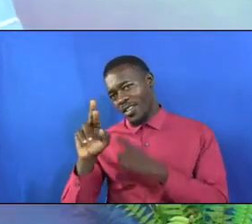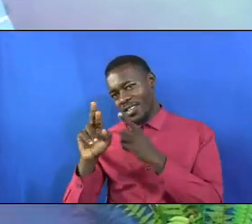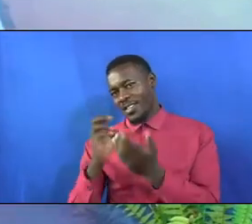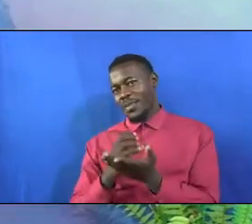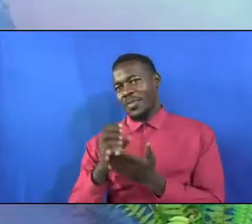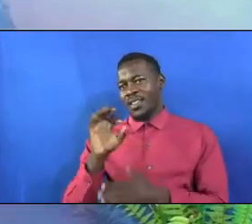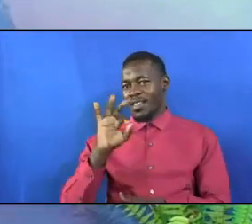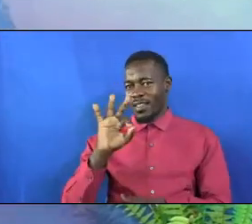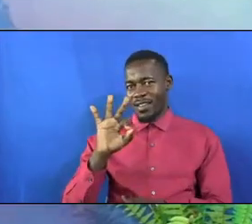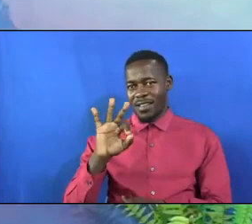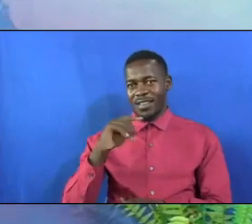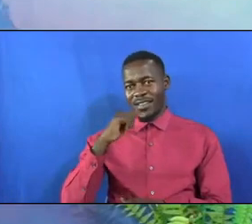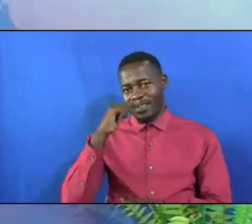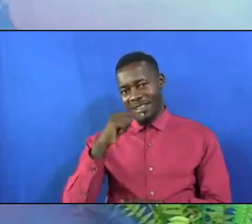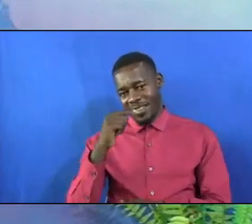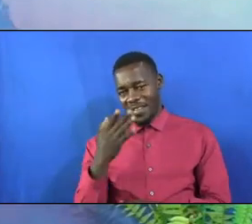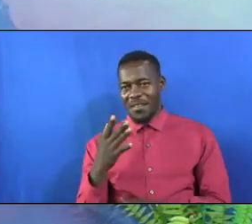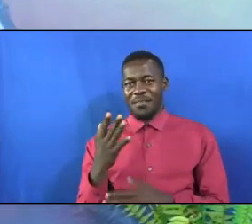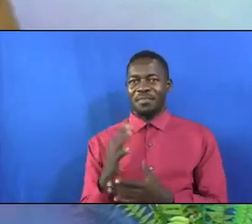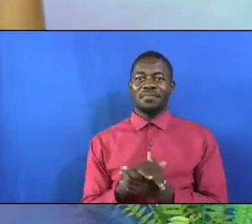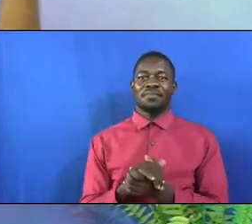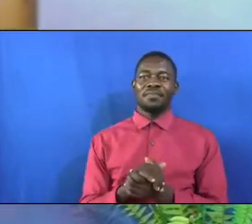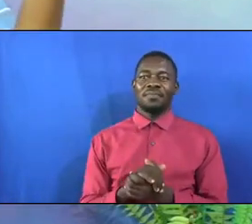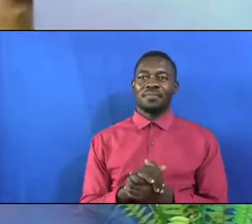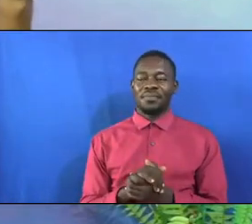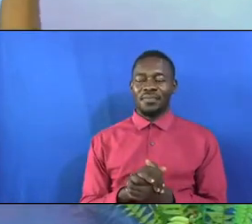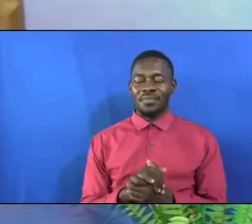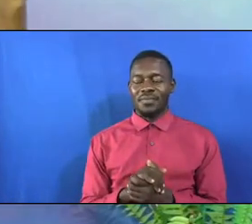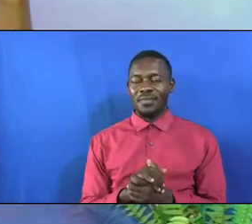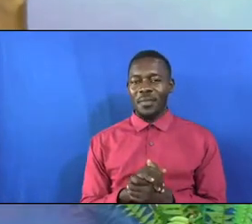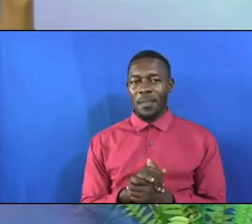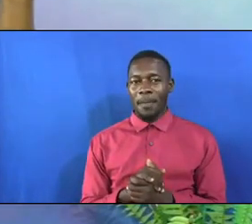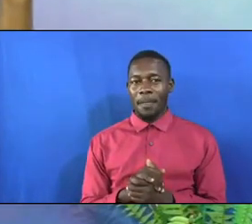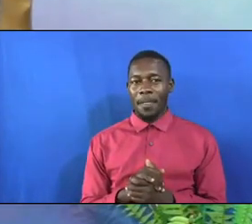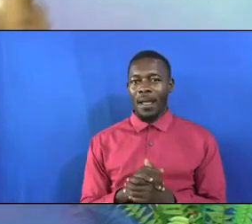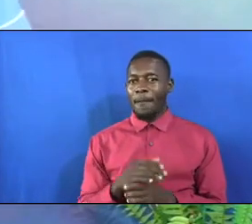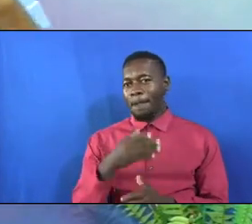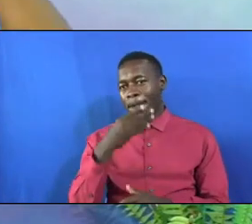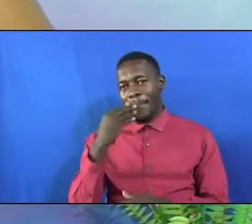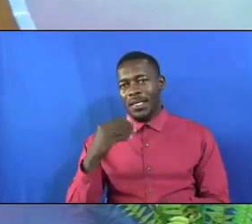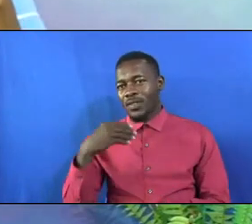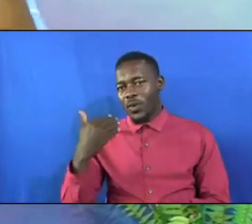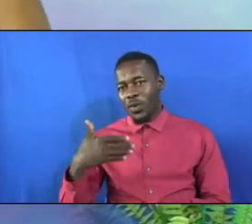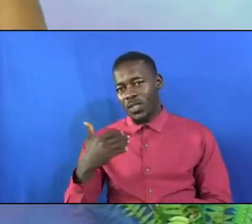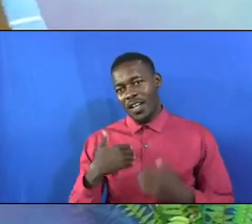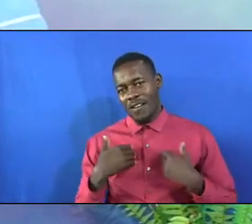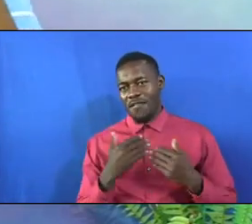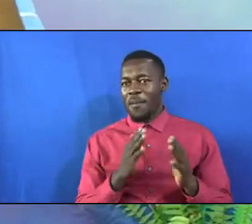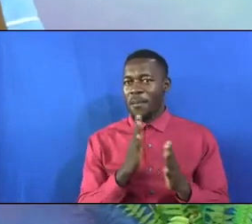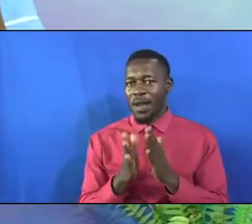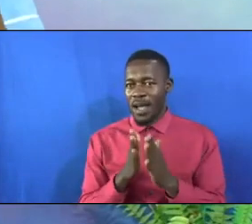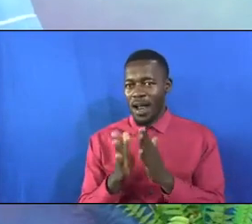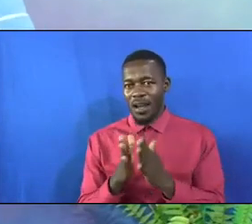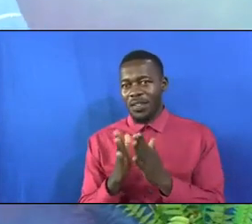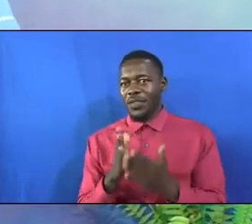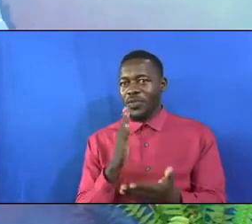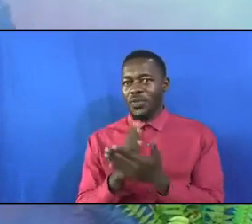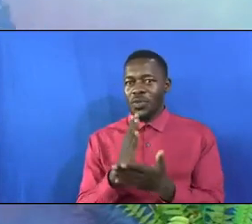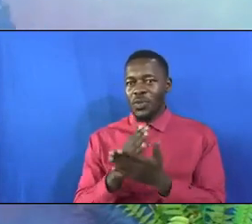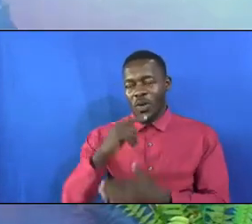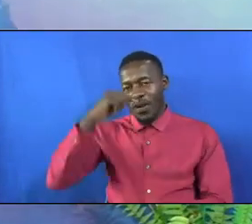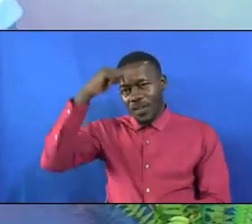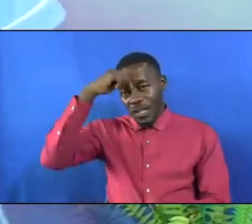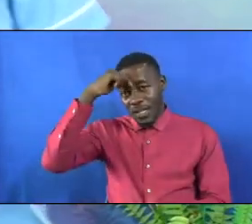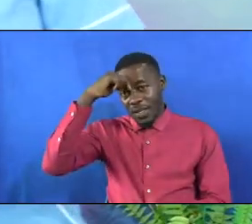by your very own. And so he had to come up with a plan, and a brilliant human plan for